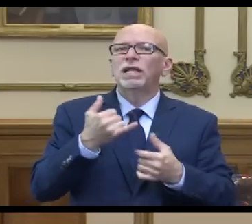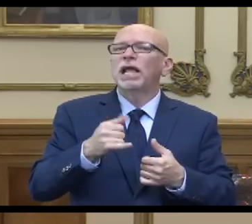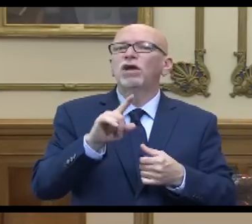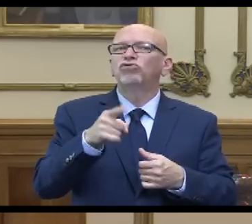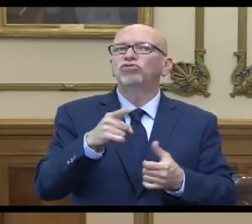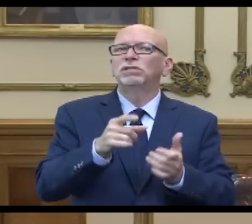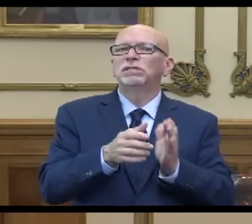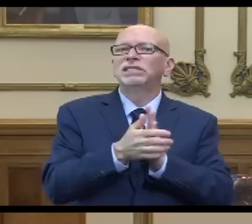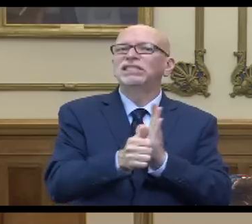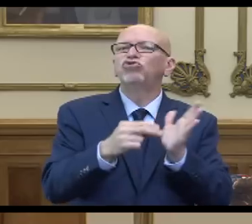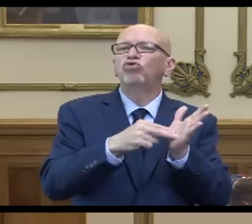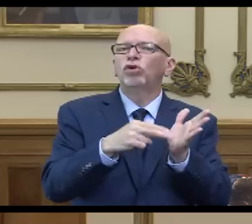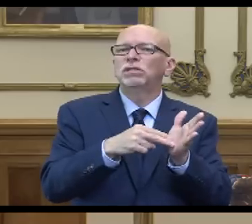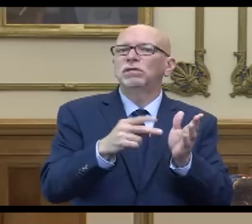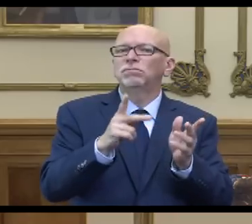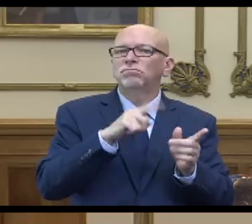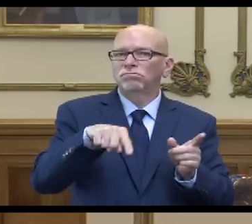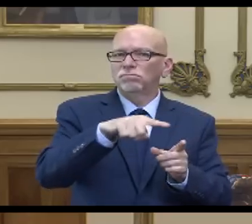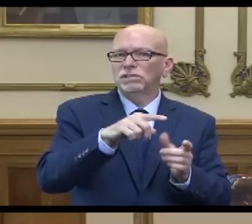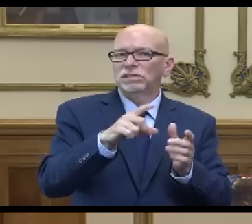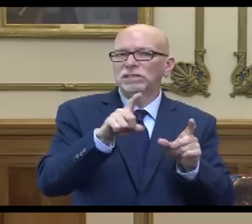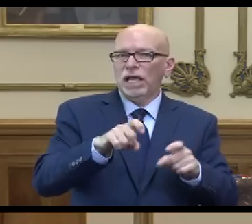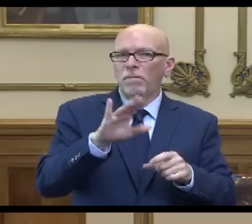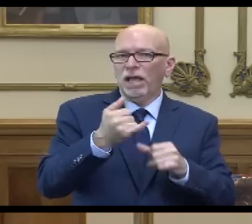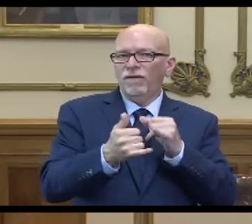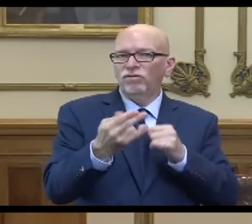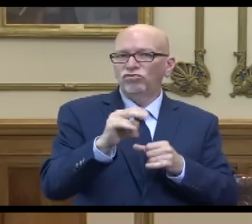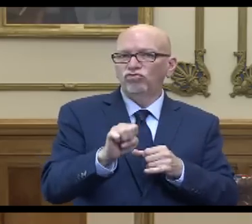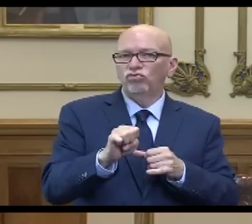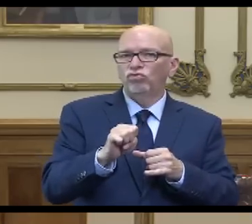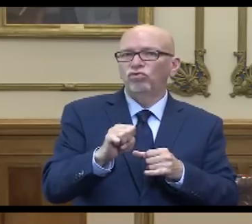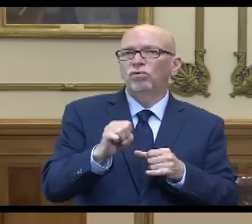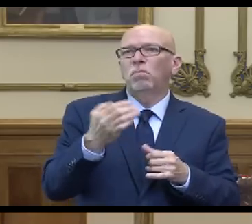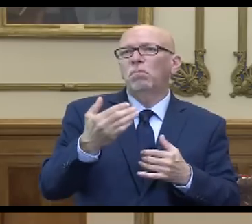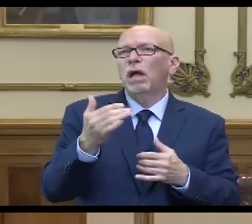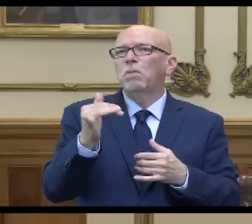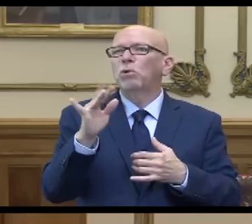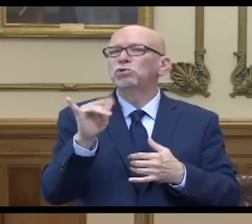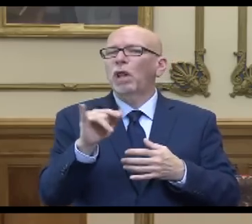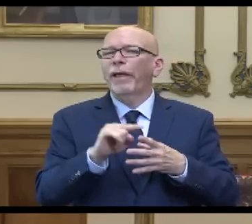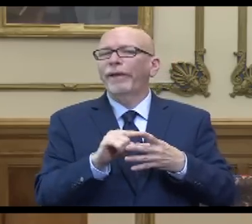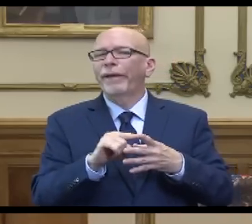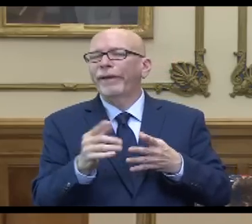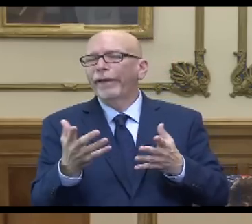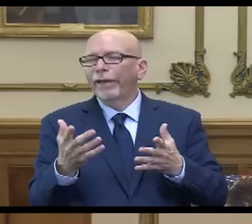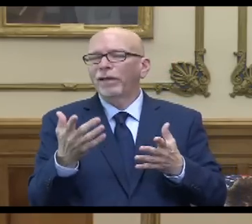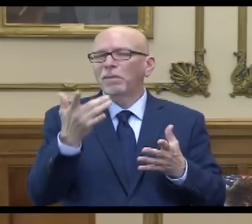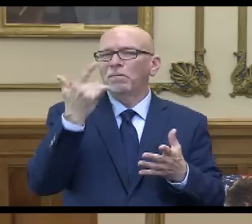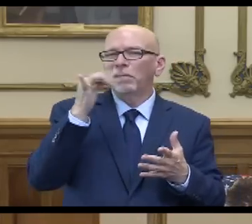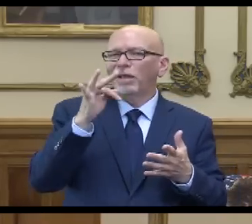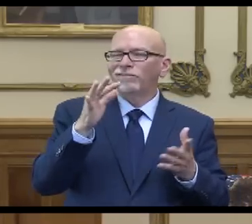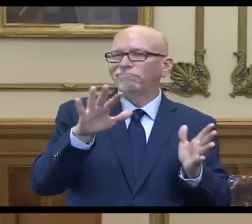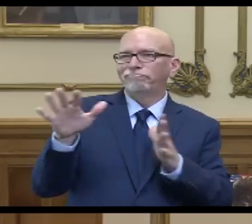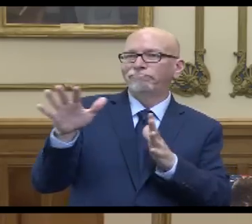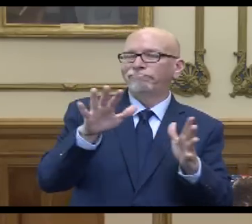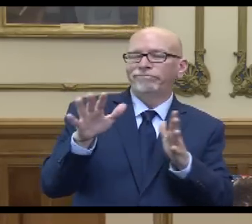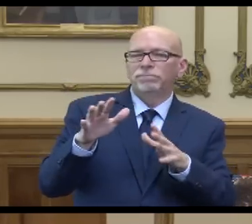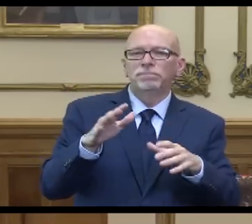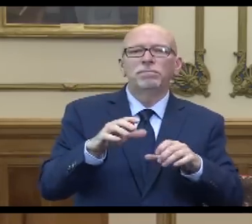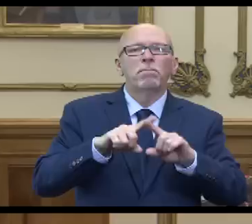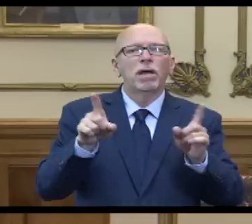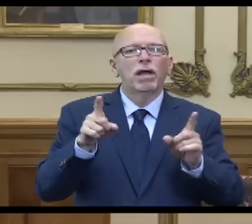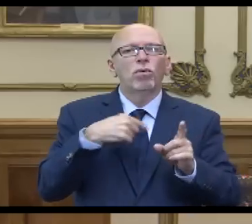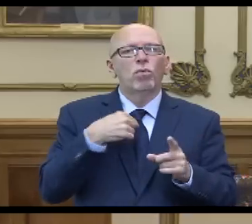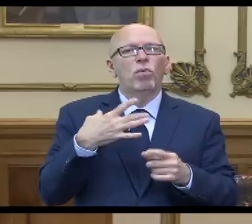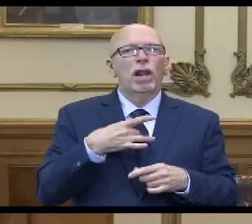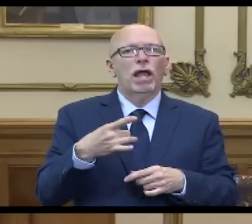staff, tested by the end of June. Might bleed over into a couple days into July just based on the logistics. But we'd like to get